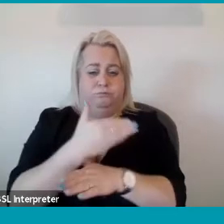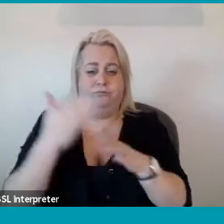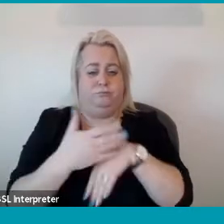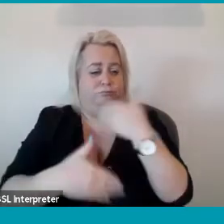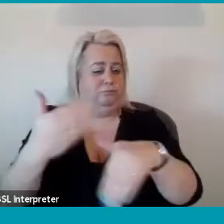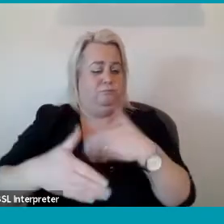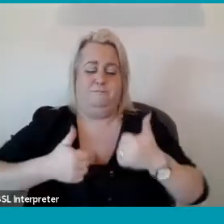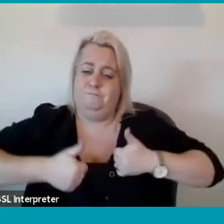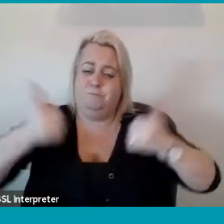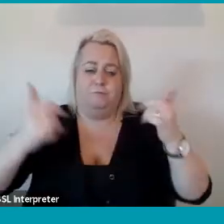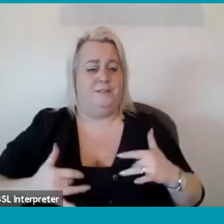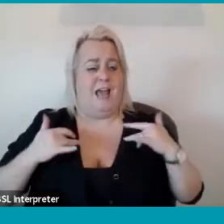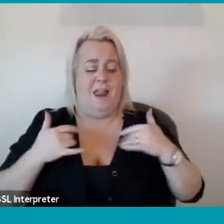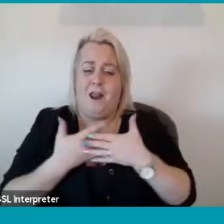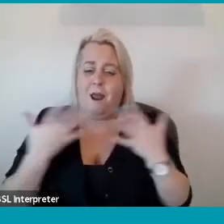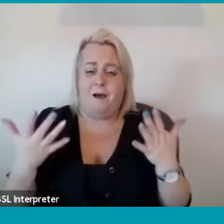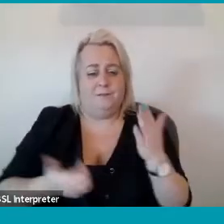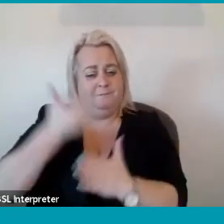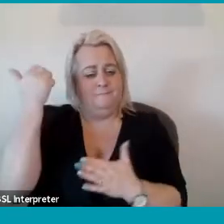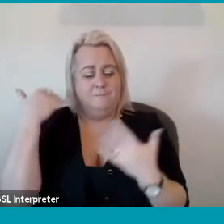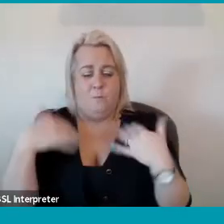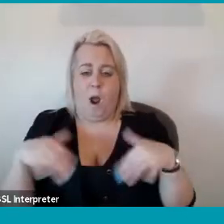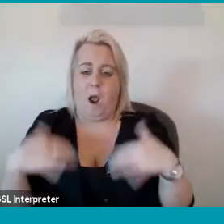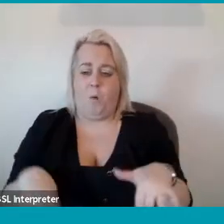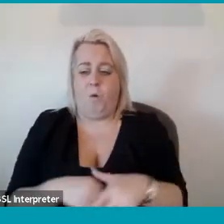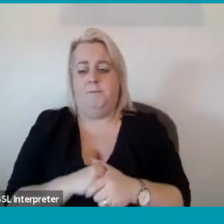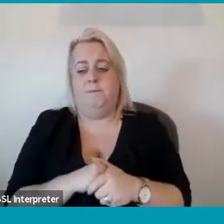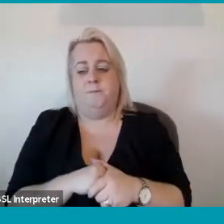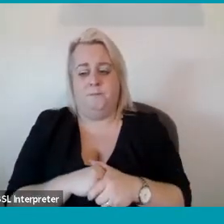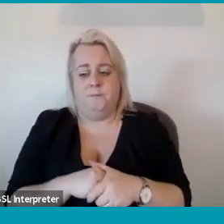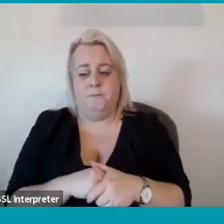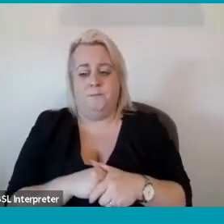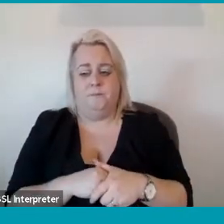talented. So actually, when we talk about productivity,